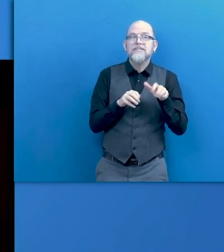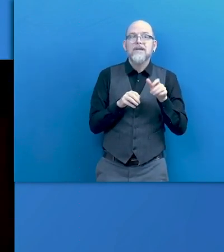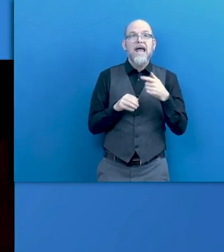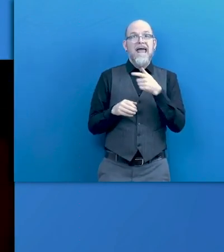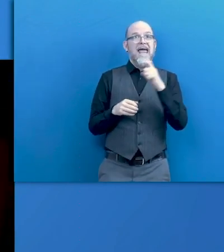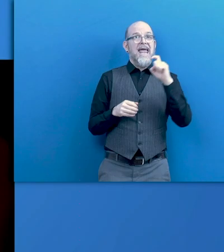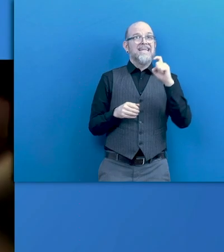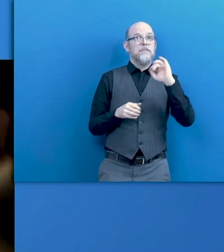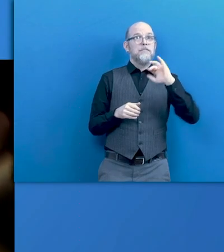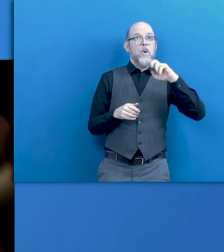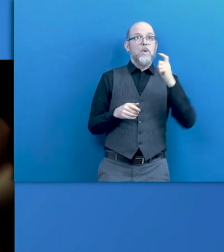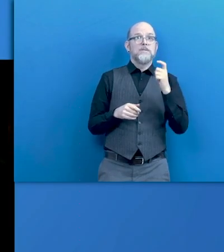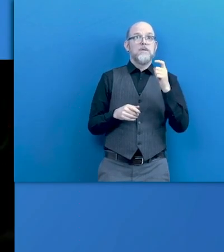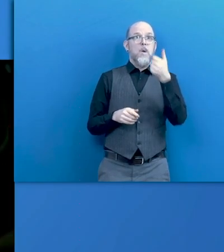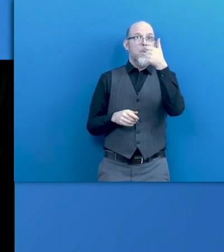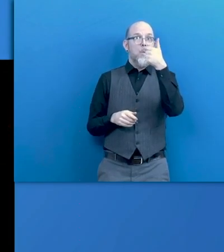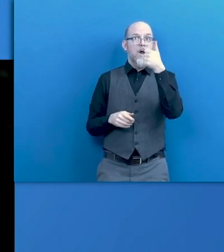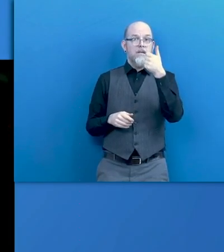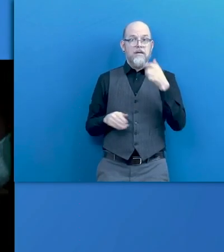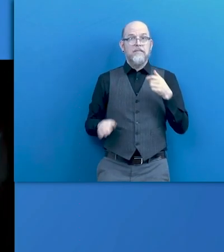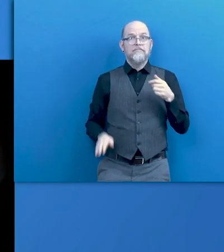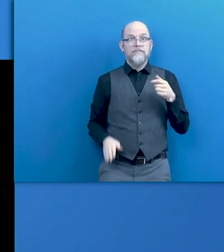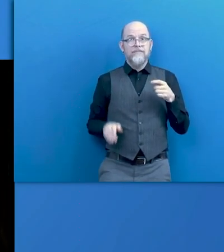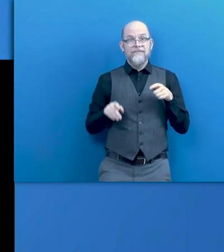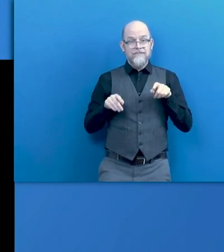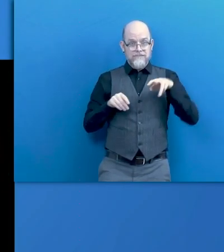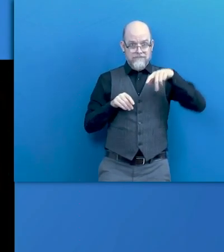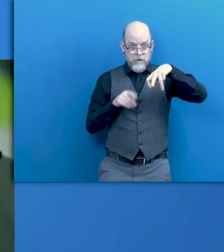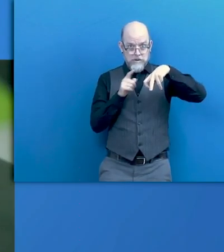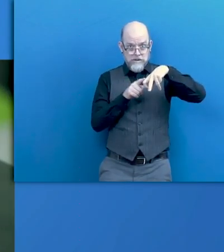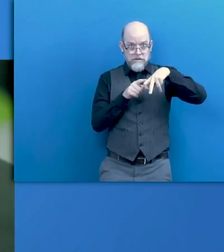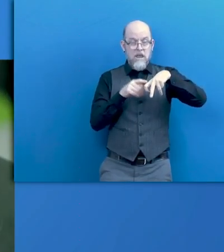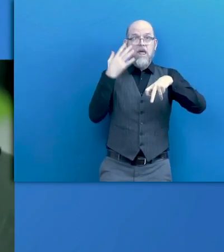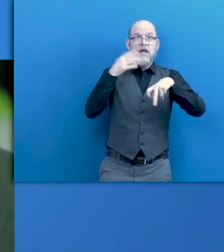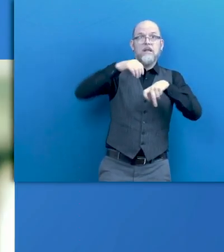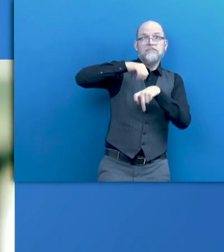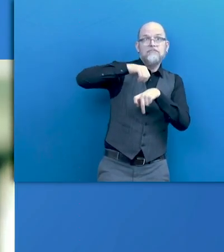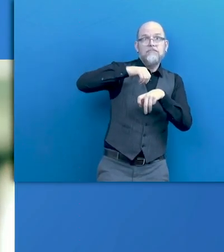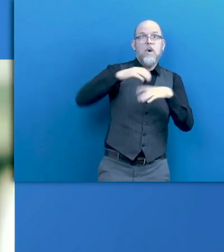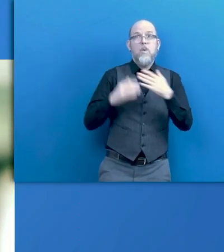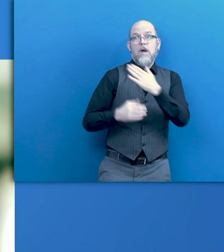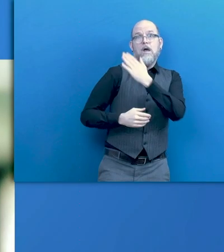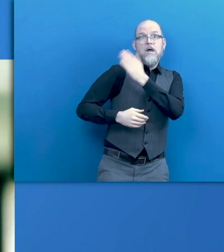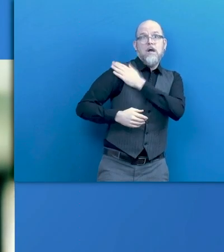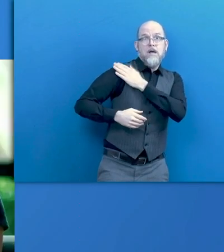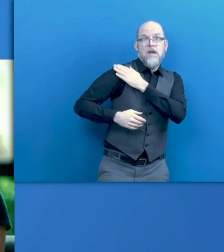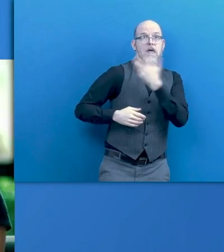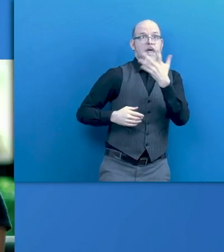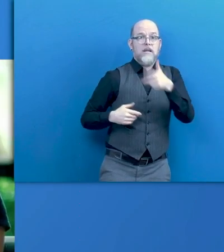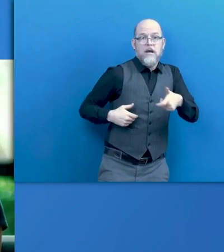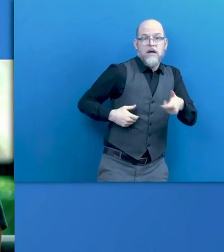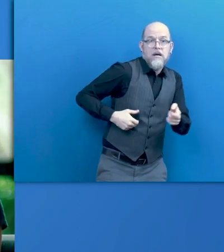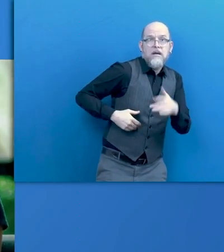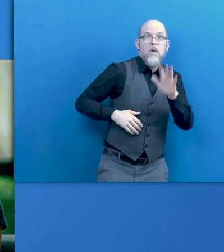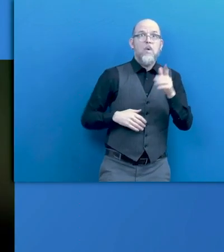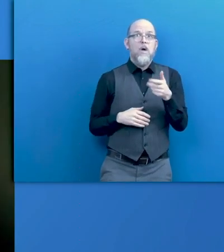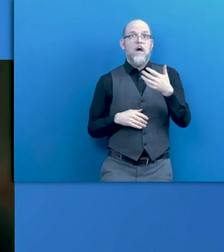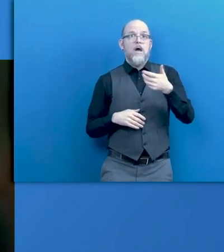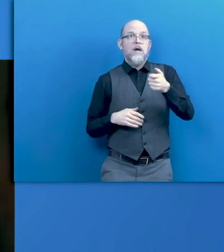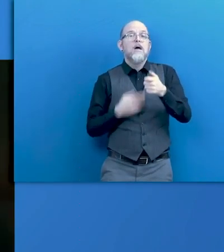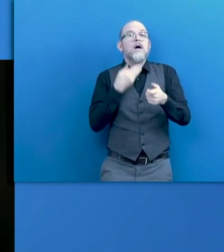can game with one hand and one foot, or one hand and their shoulder, or even one foot and their chin. And I can change it from game to